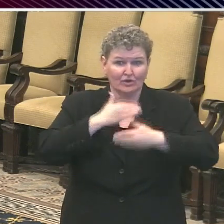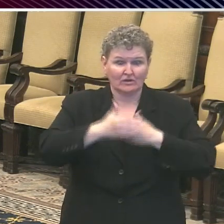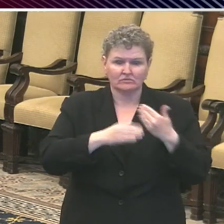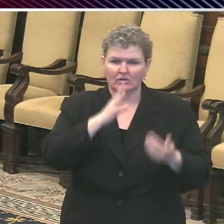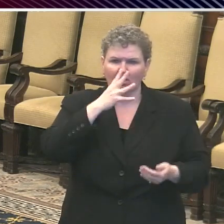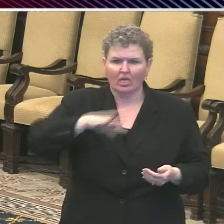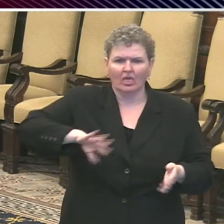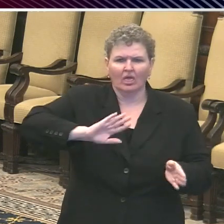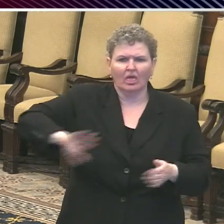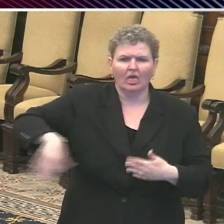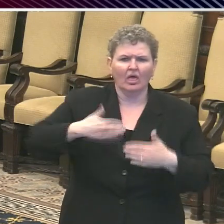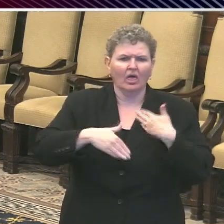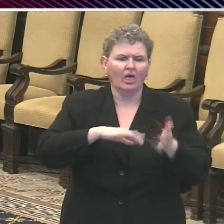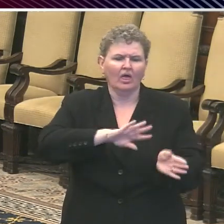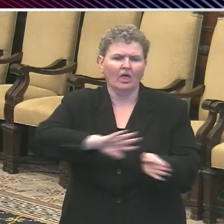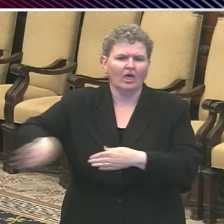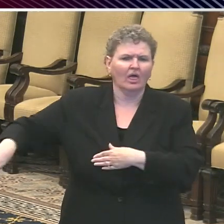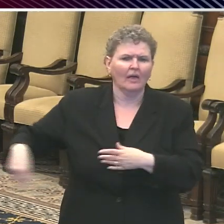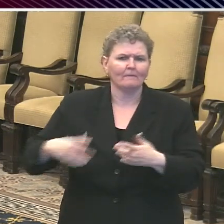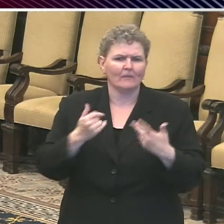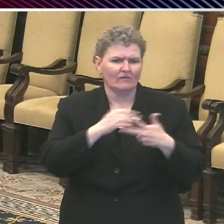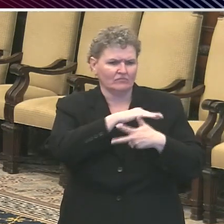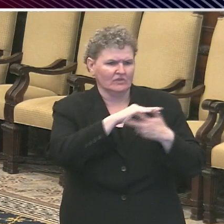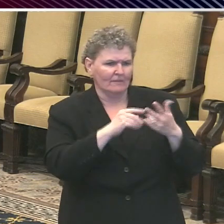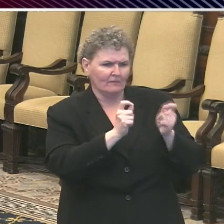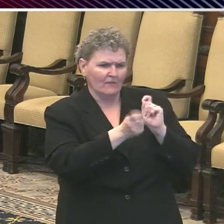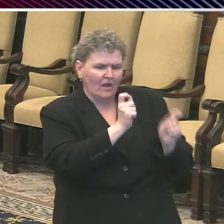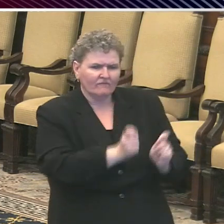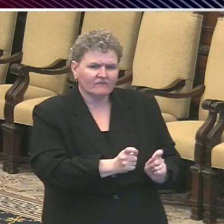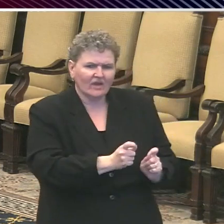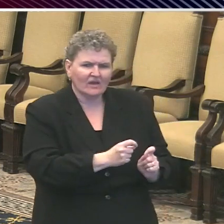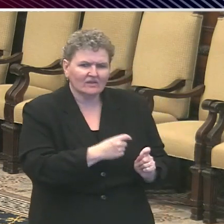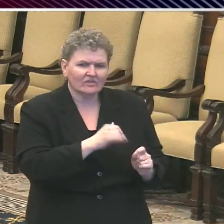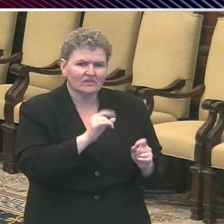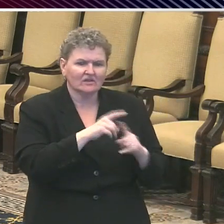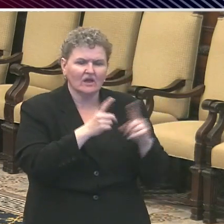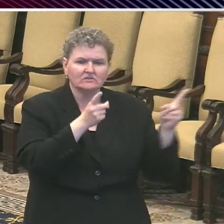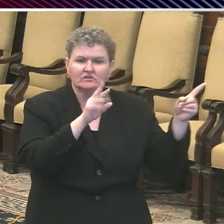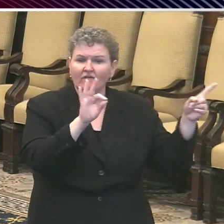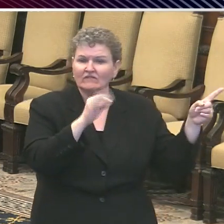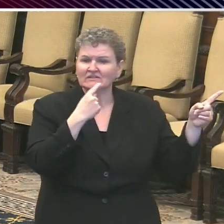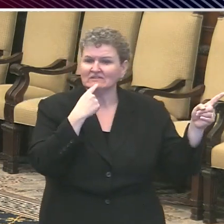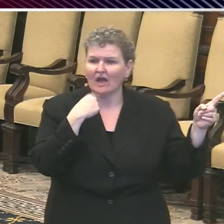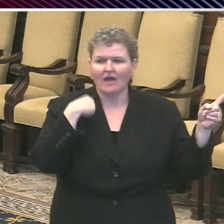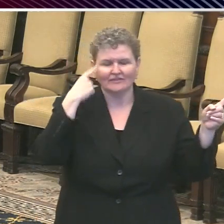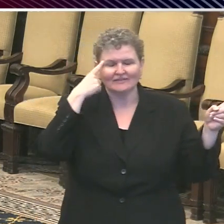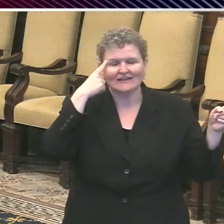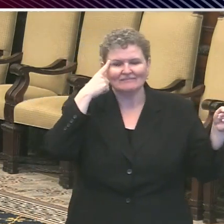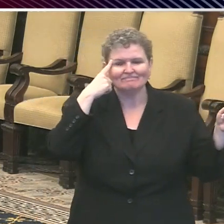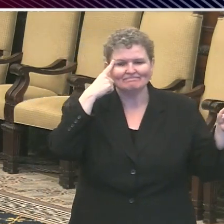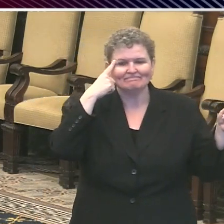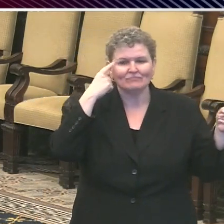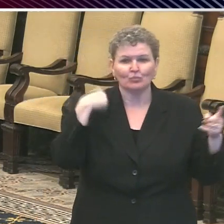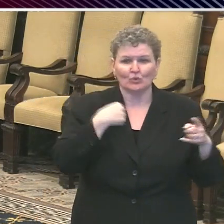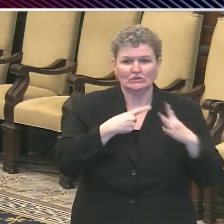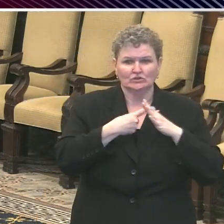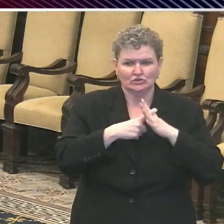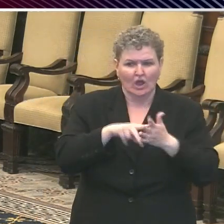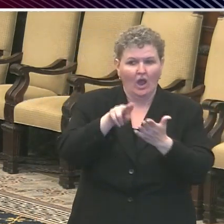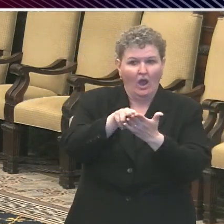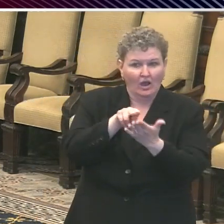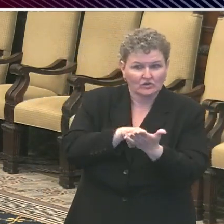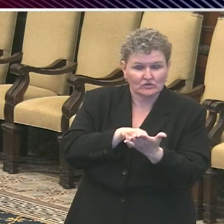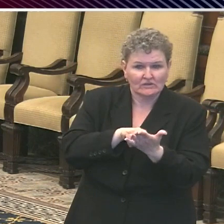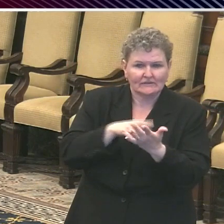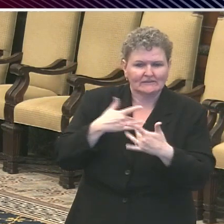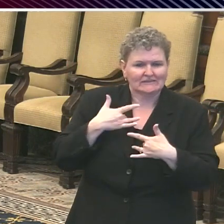sidestepped because of those amendments. Well, let me just say that for us to even just initiate a new contract typically takes